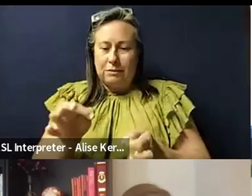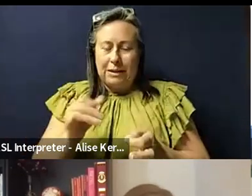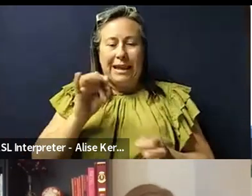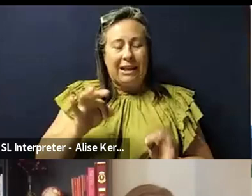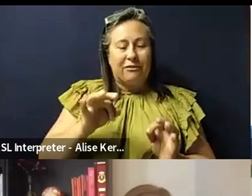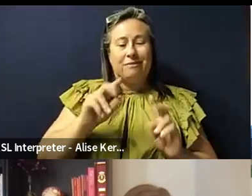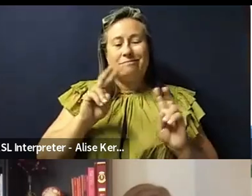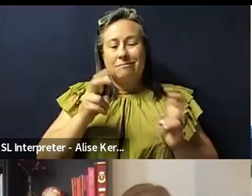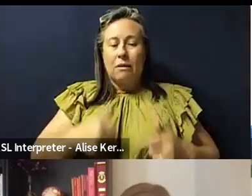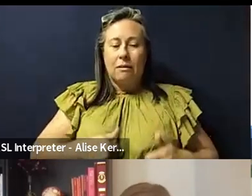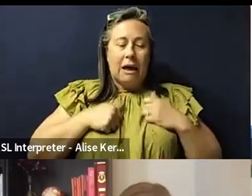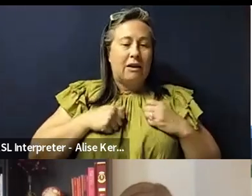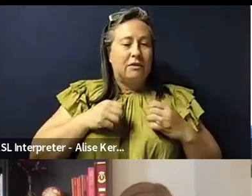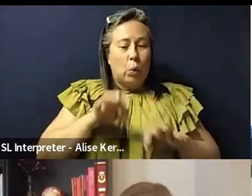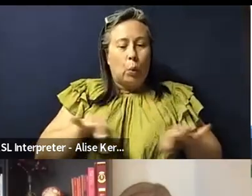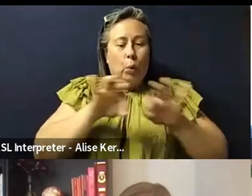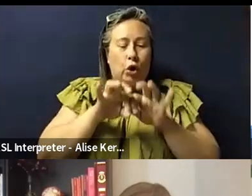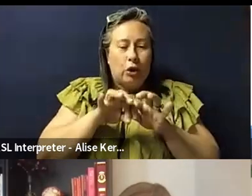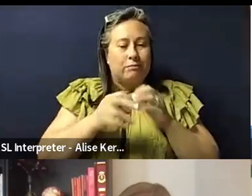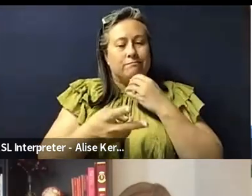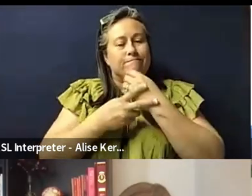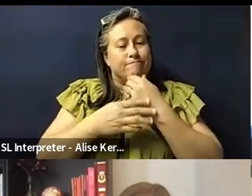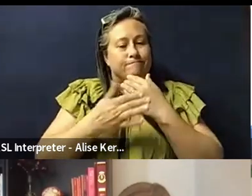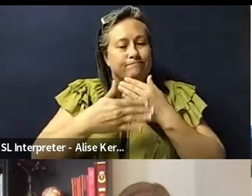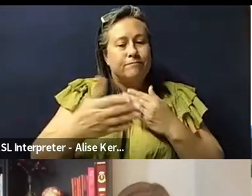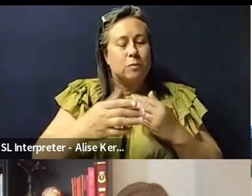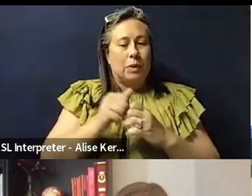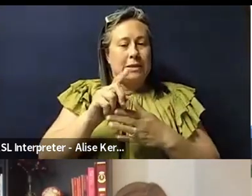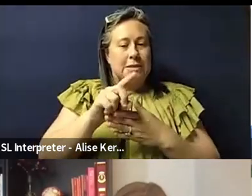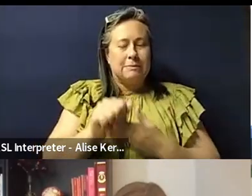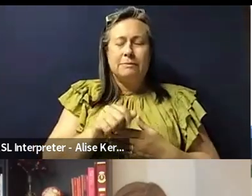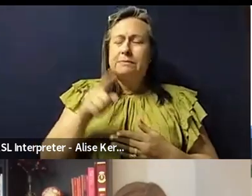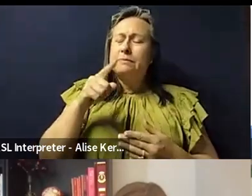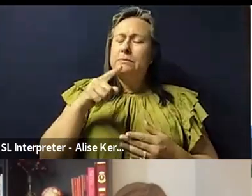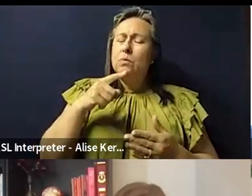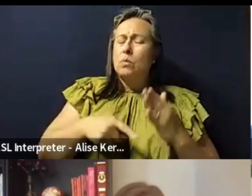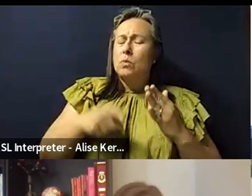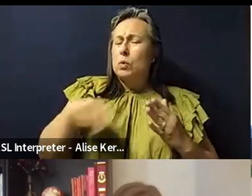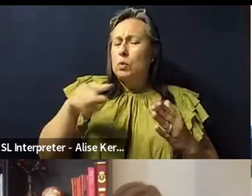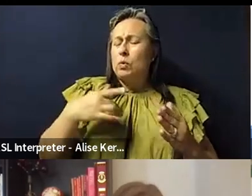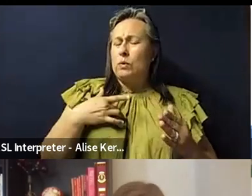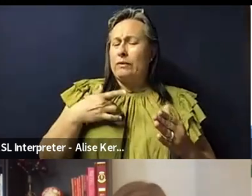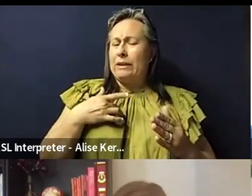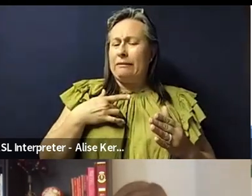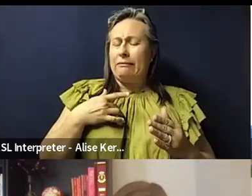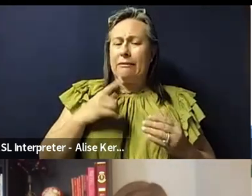is quote unquote worthy or worth living for people with disabilities. What do you make of the way that we measure